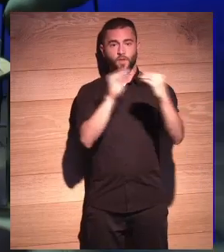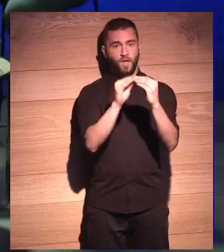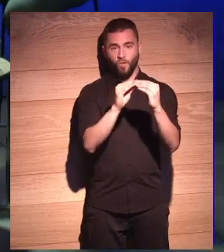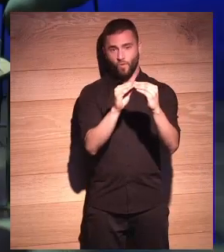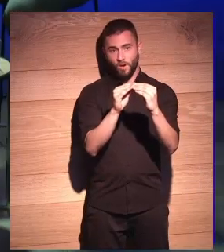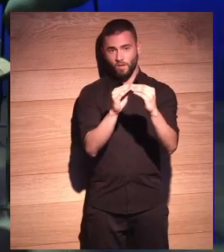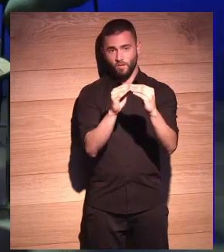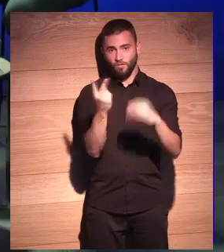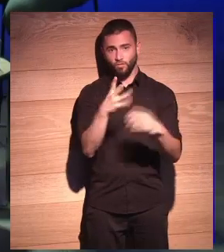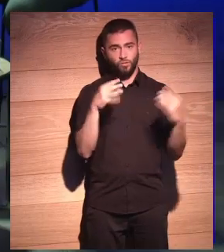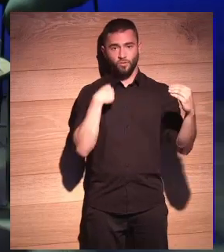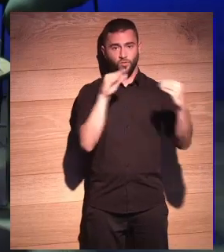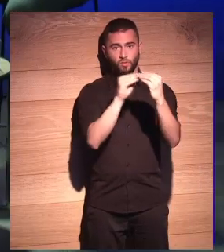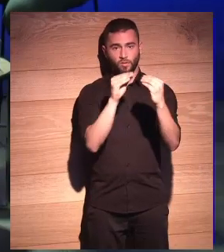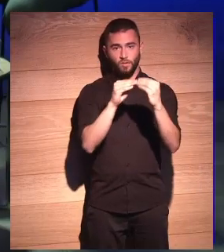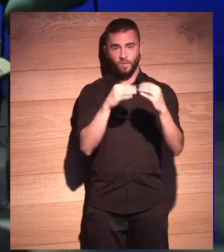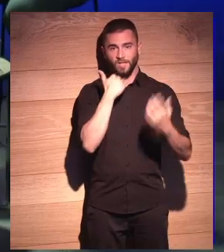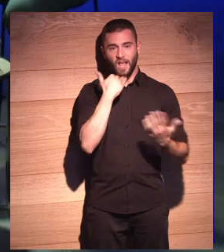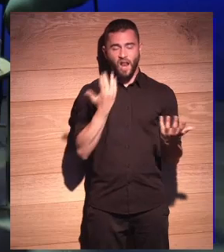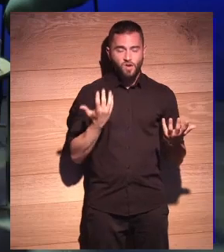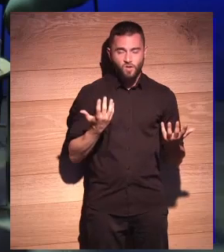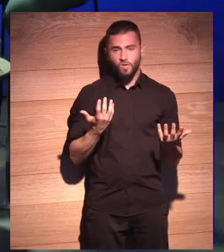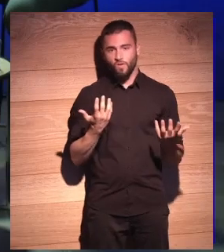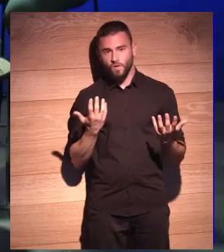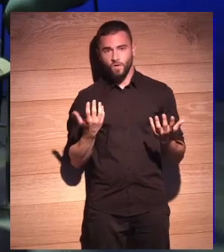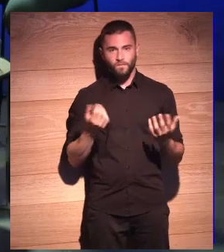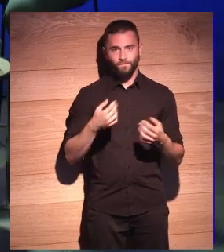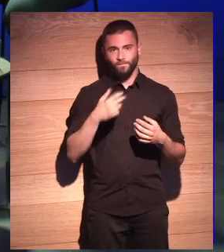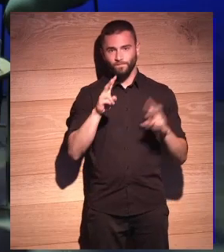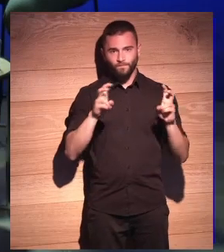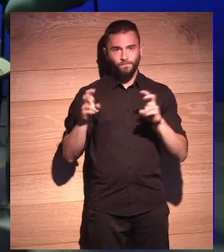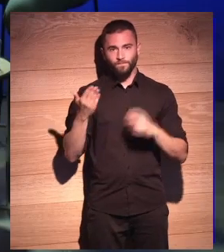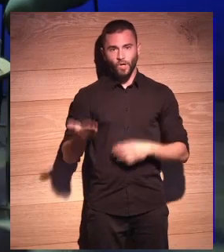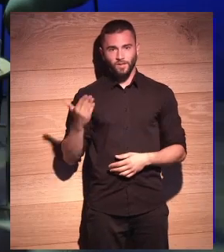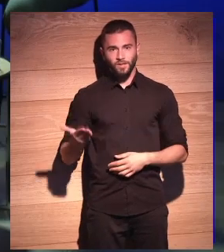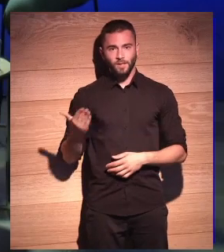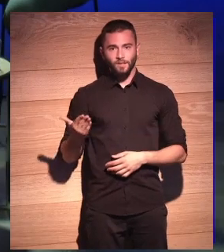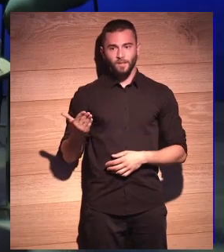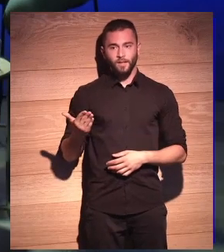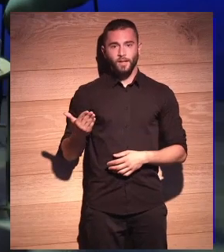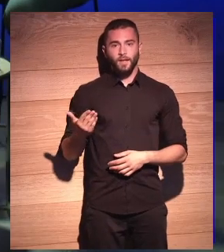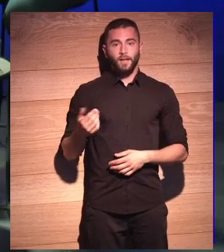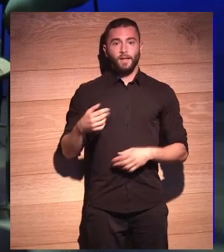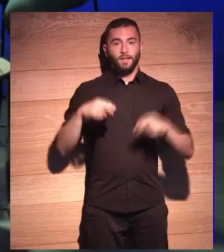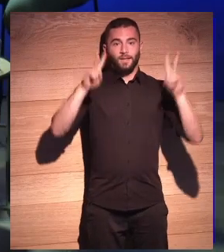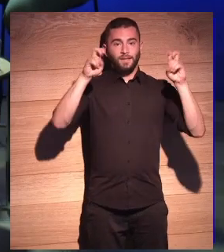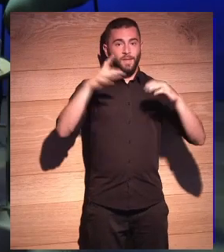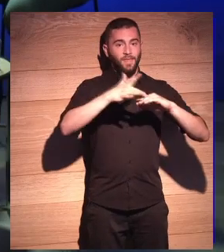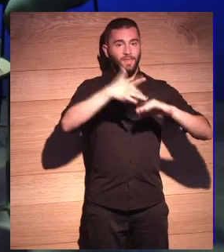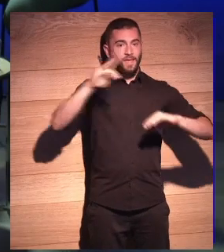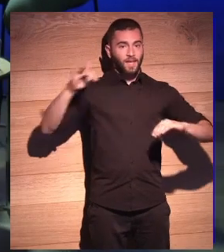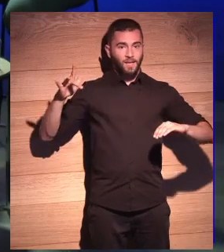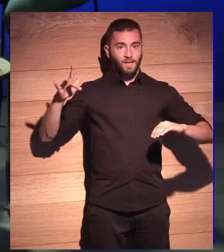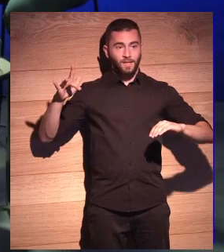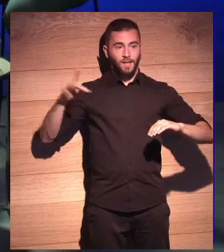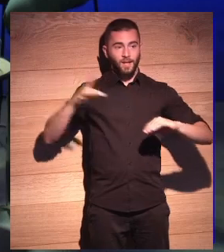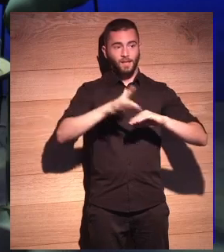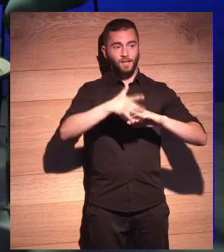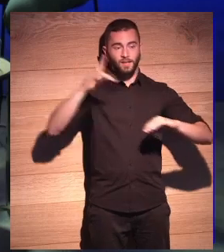I agree with both of them, and for me it's a concept thing. It's very important. The fact that